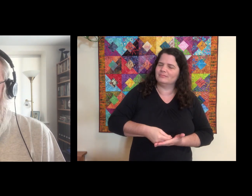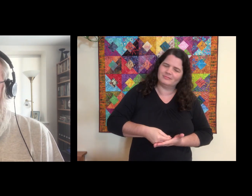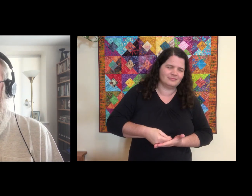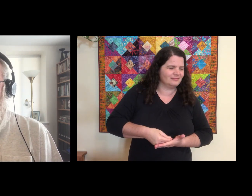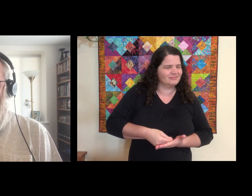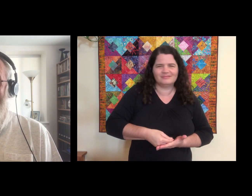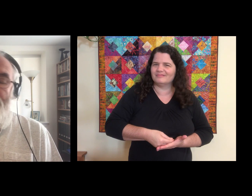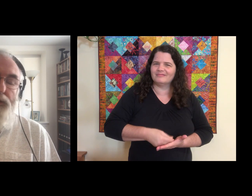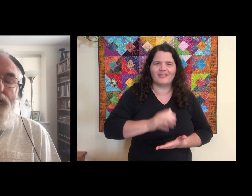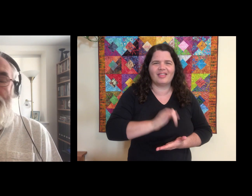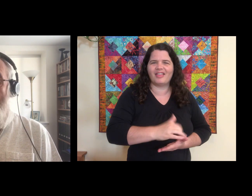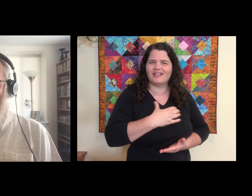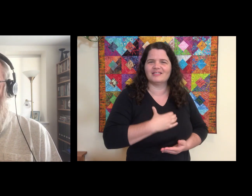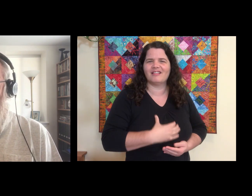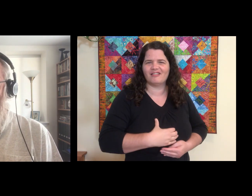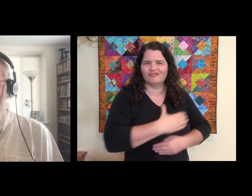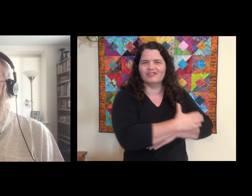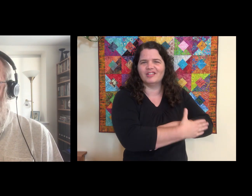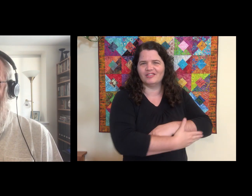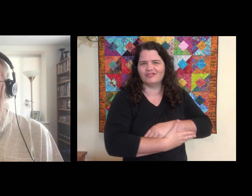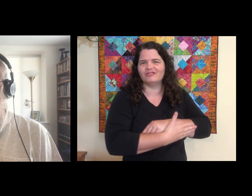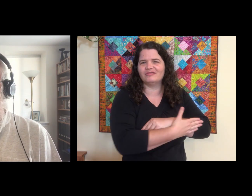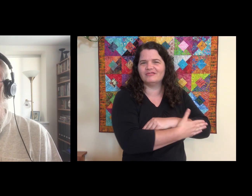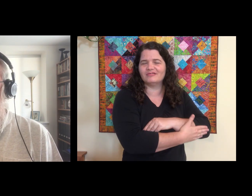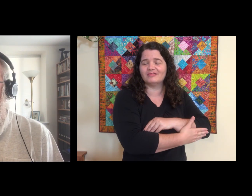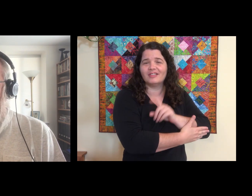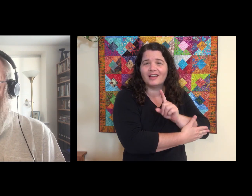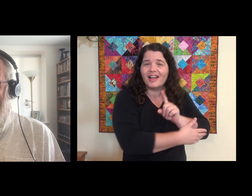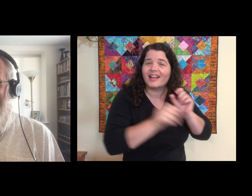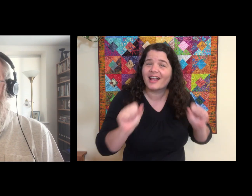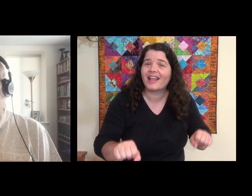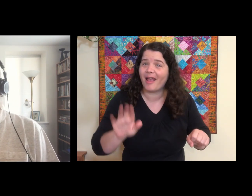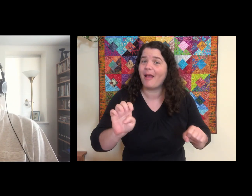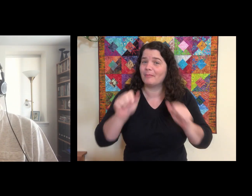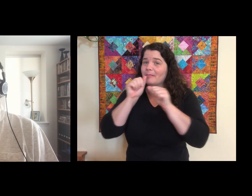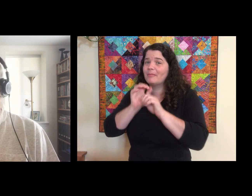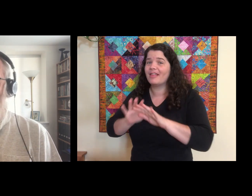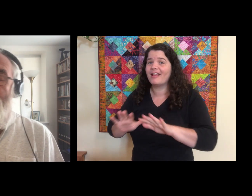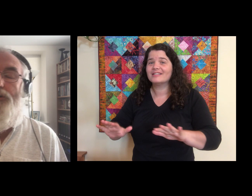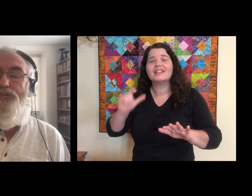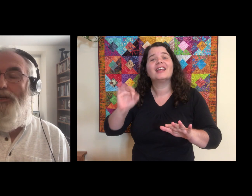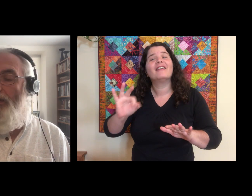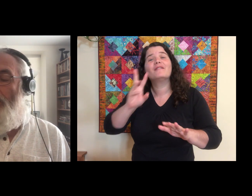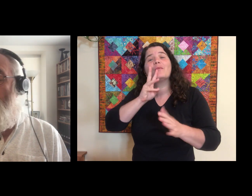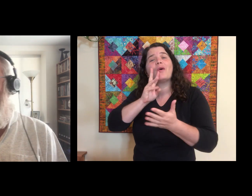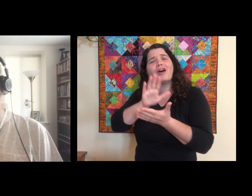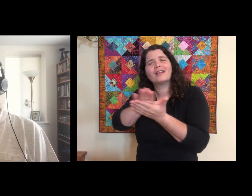worth. Blessed be the nation that keeps its